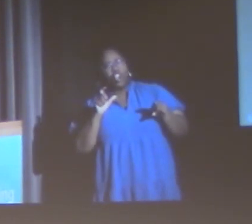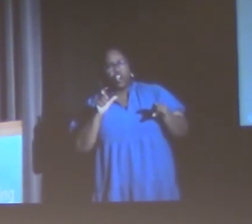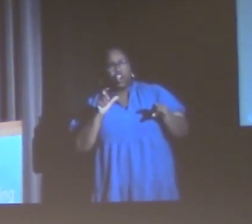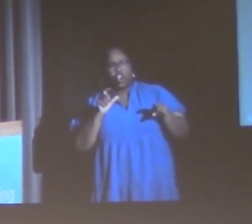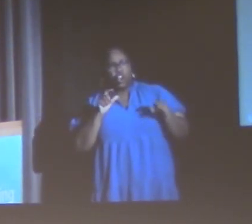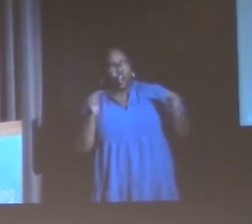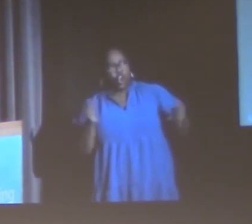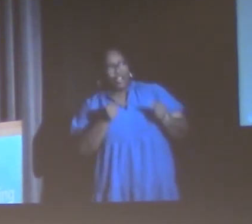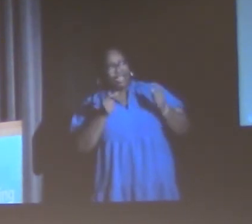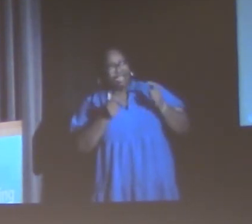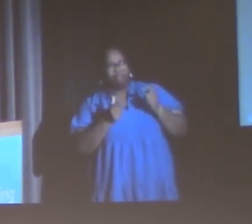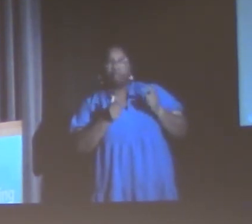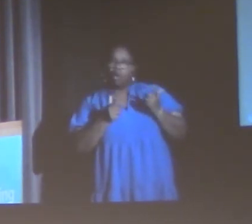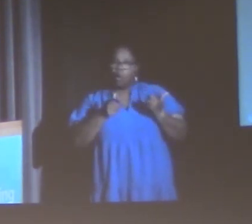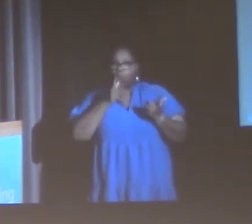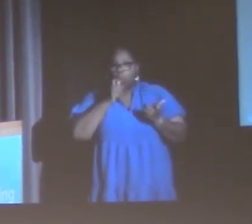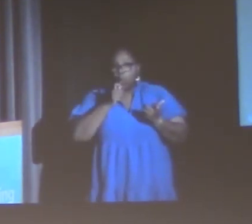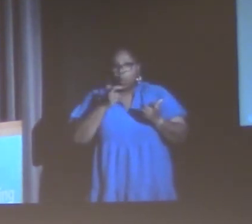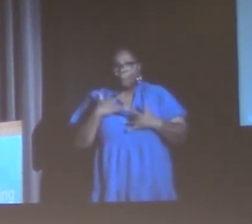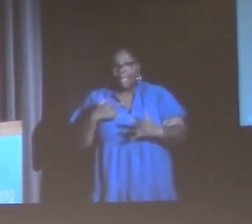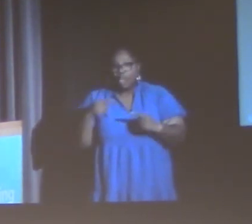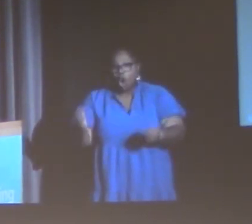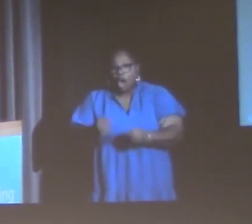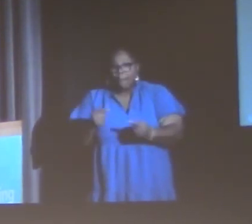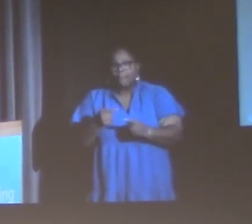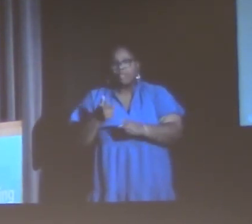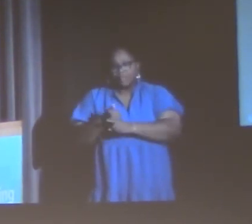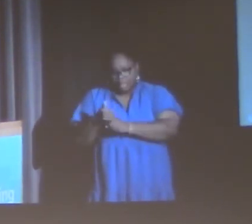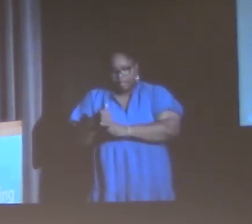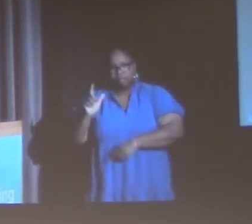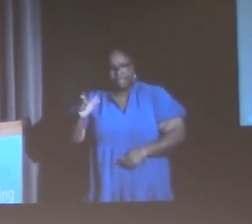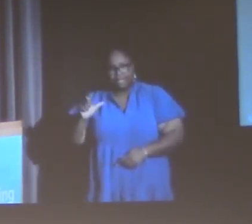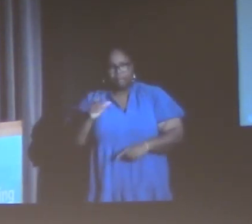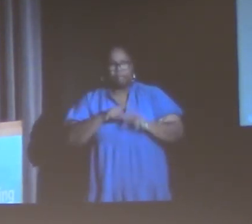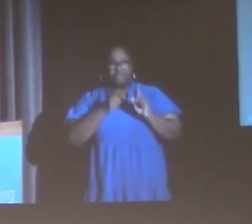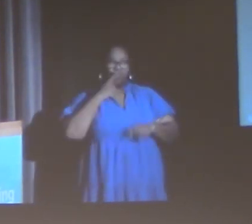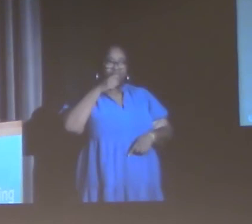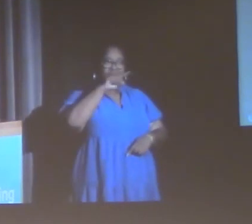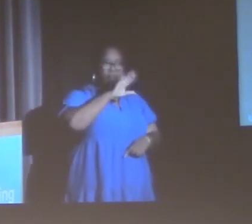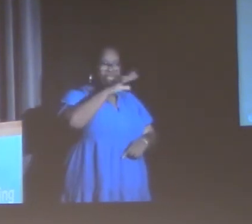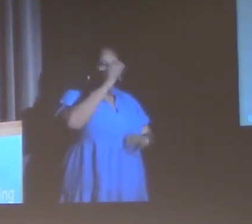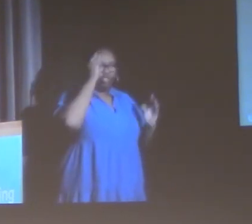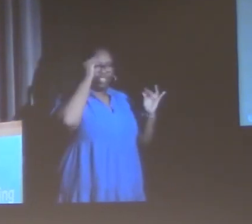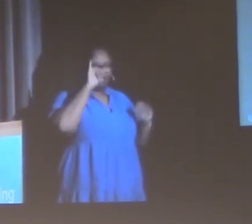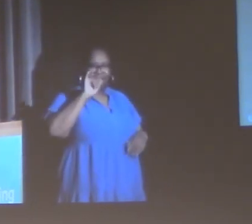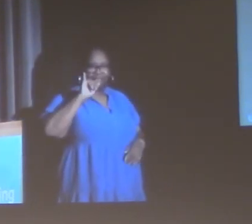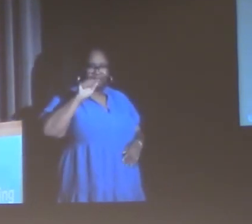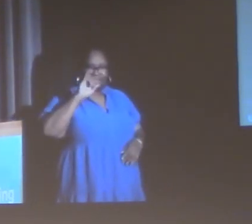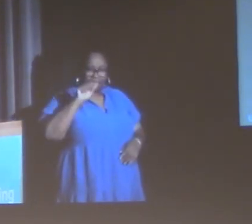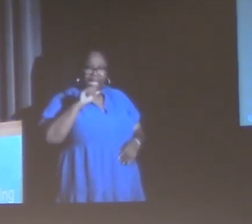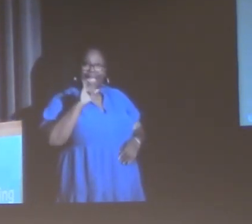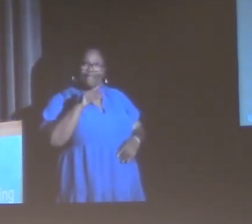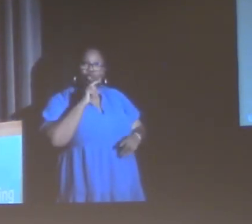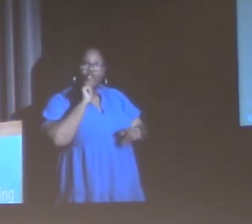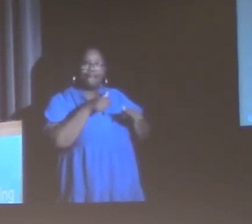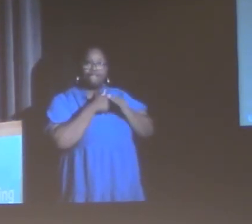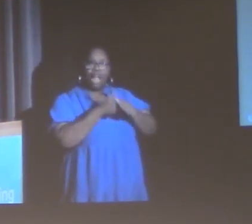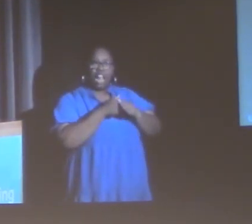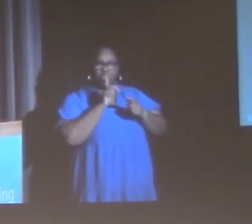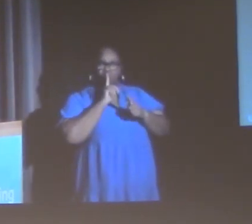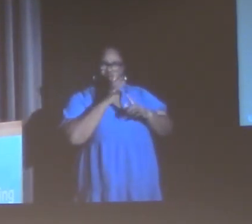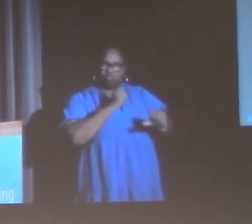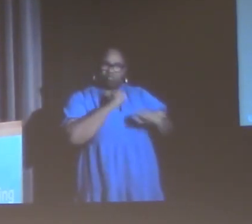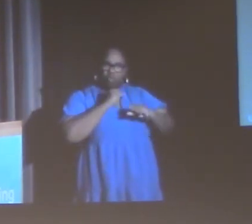of the people that they're harming are Muslim. But for them, the way that they think, if you're not following this fundamentalist way